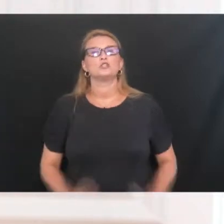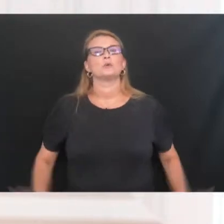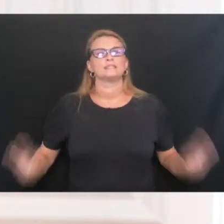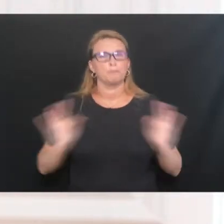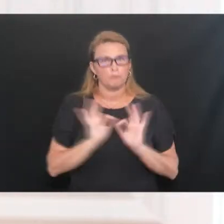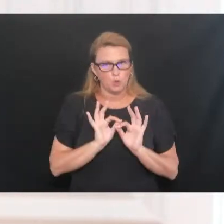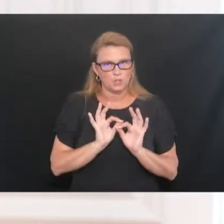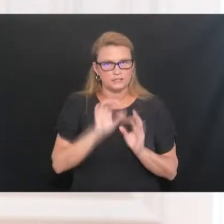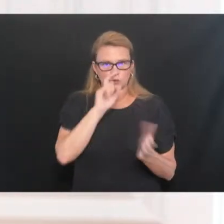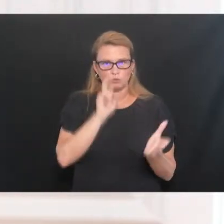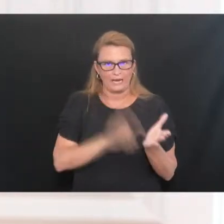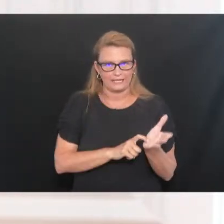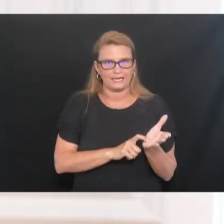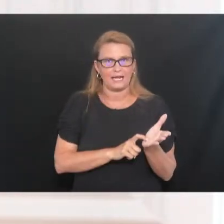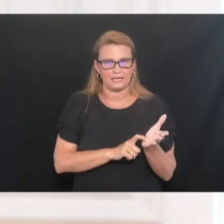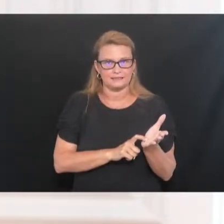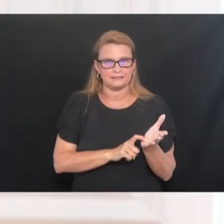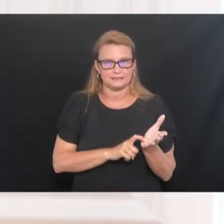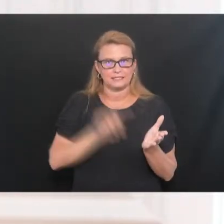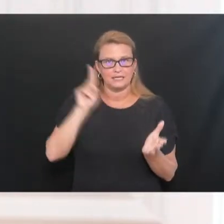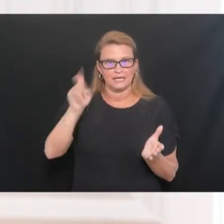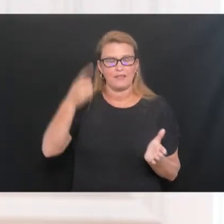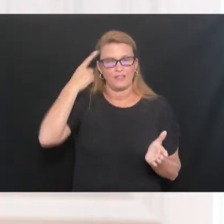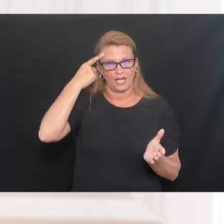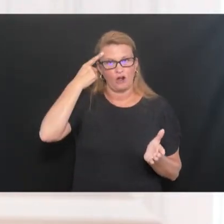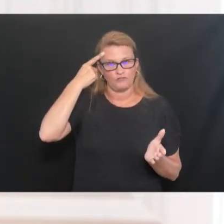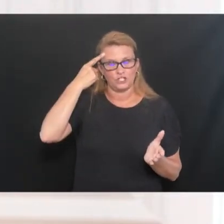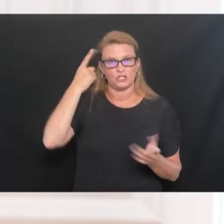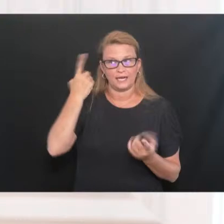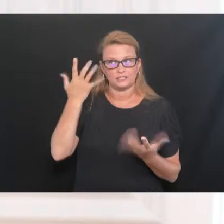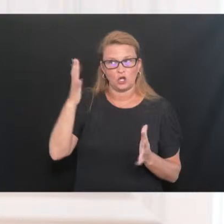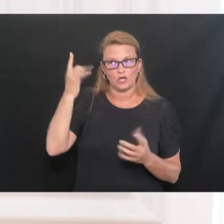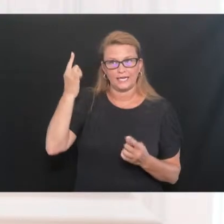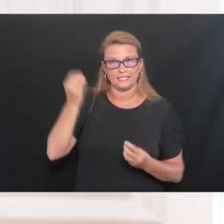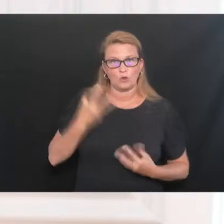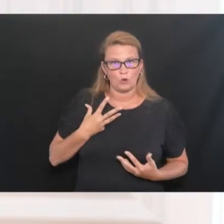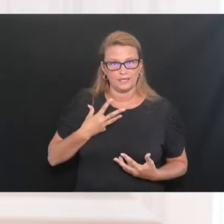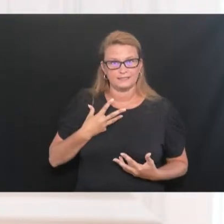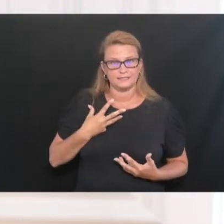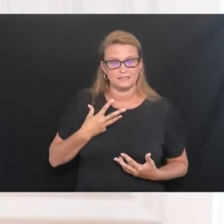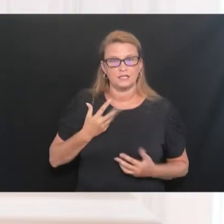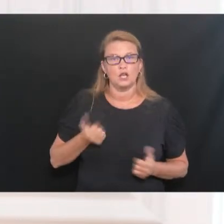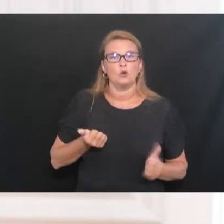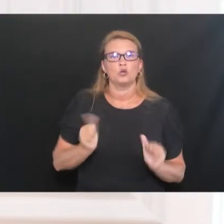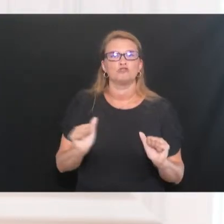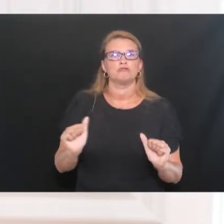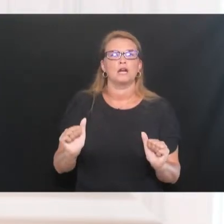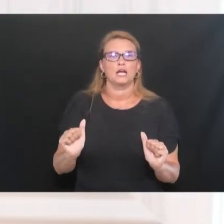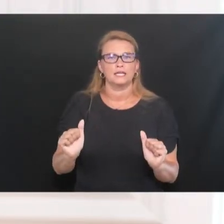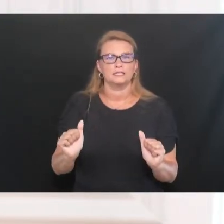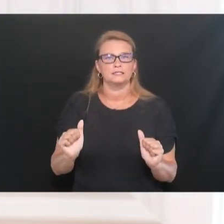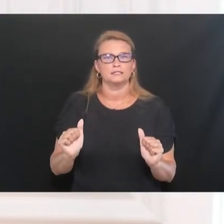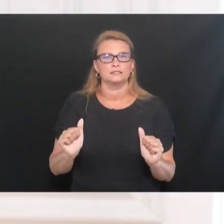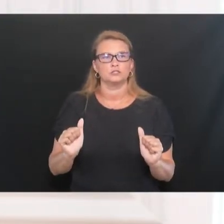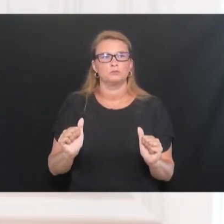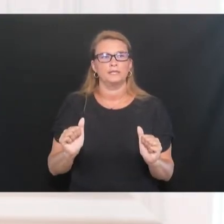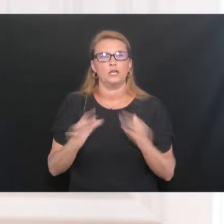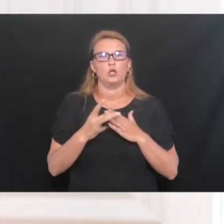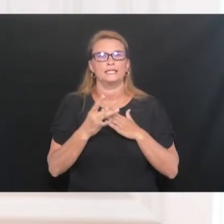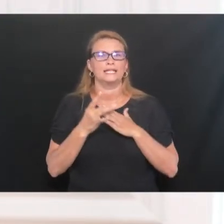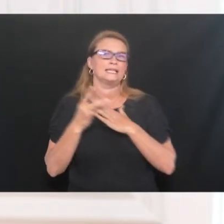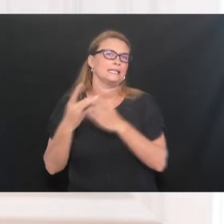to recognize, as the Governor has directed us, what we're trying to do is be on the sort of the leading